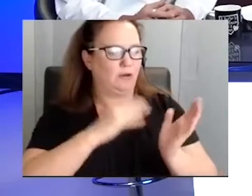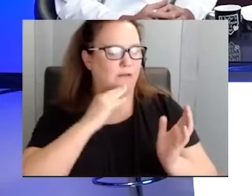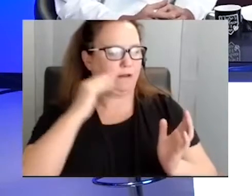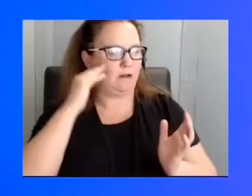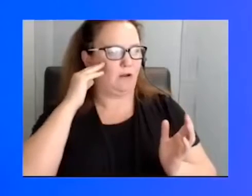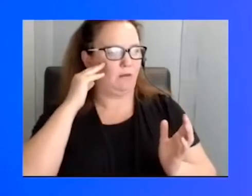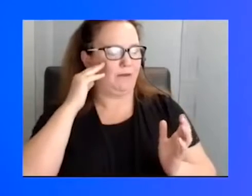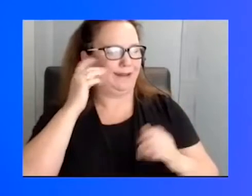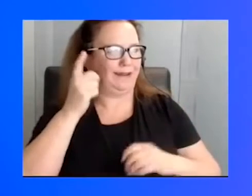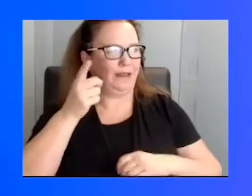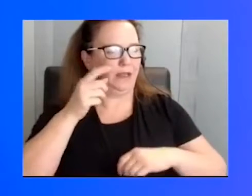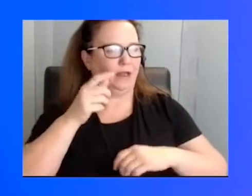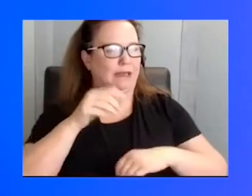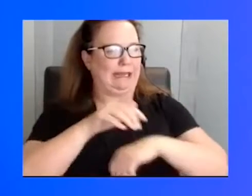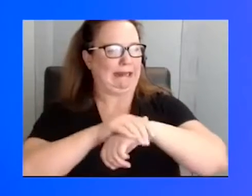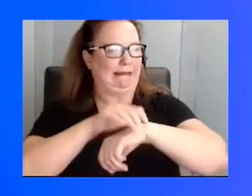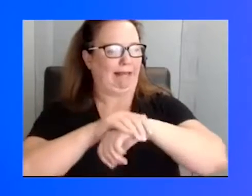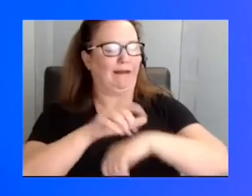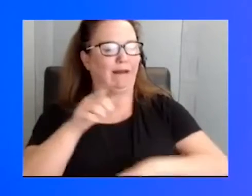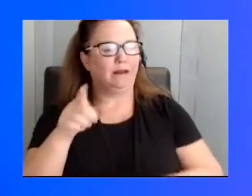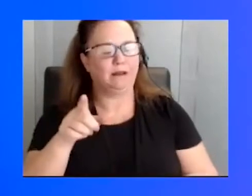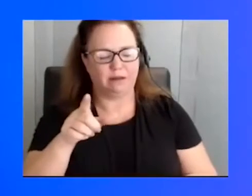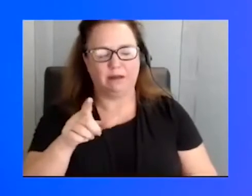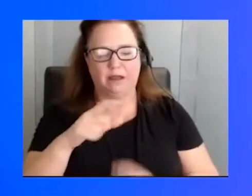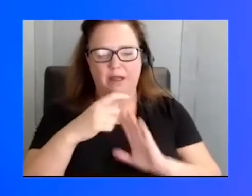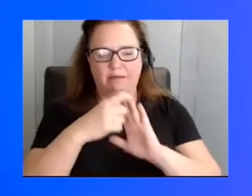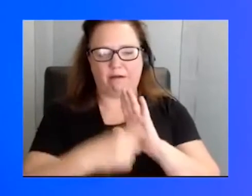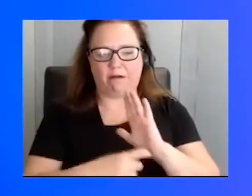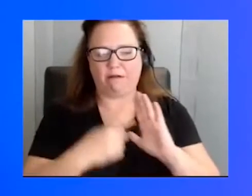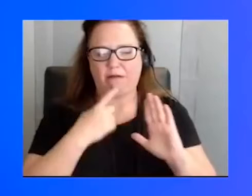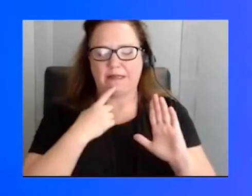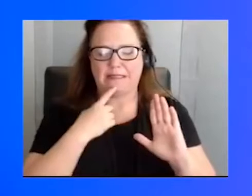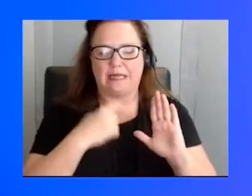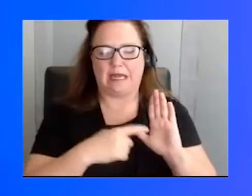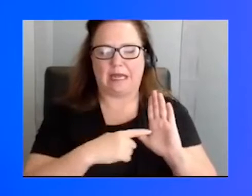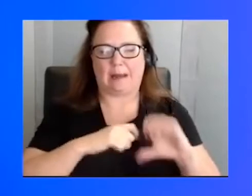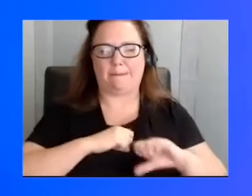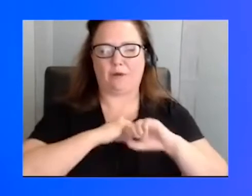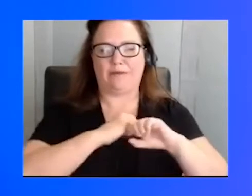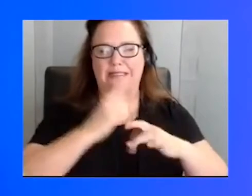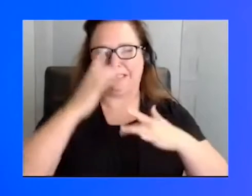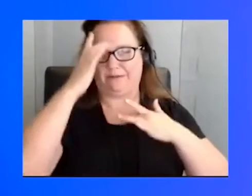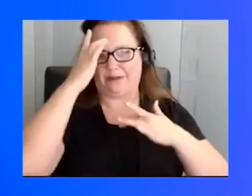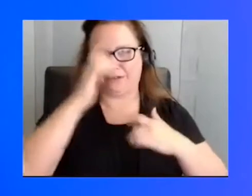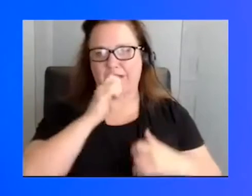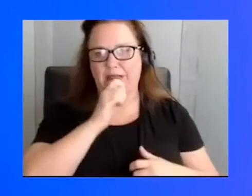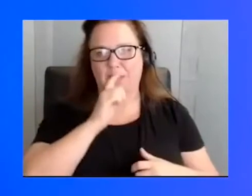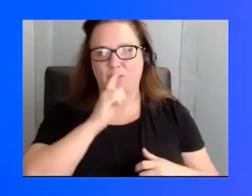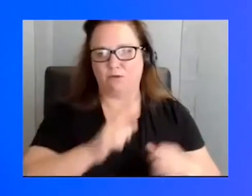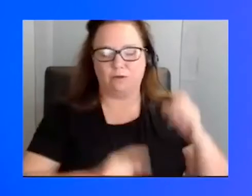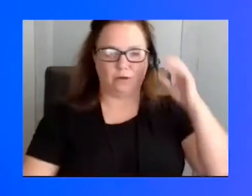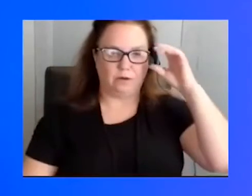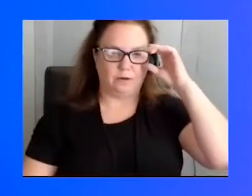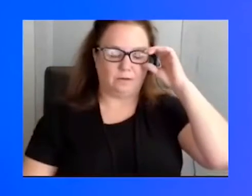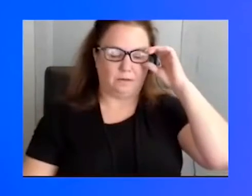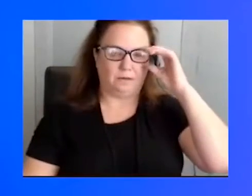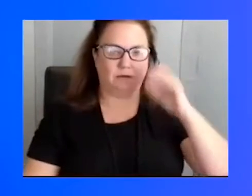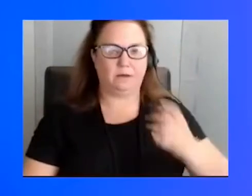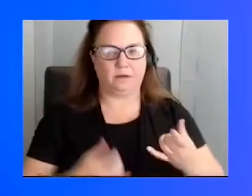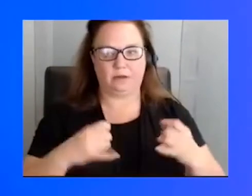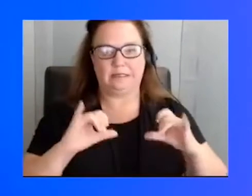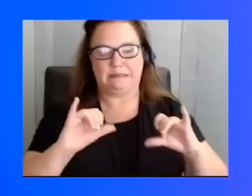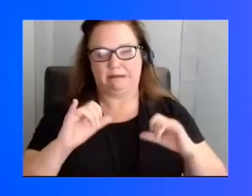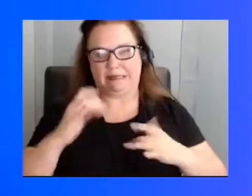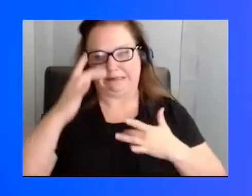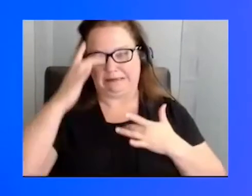England. And in the article it said prevents infection. That's not true. You know, you can still get infected,